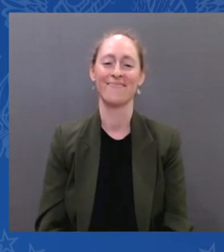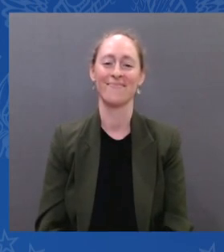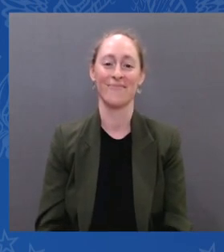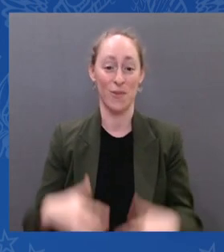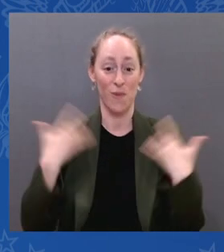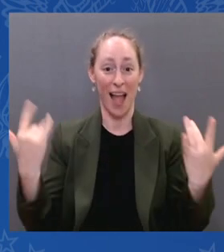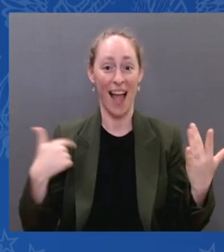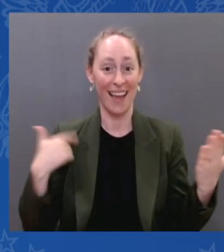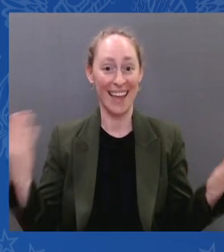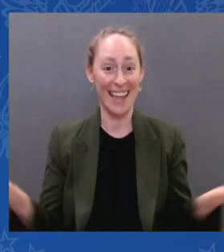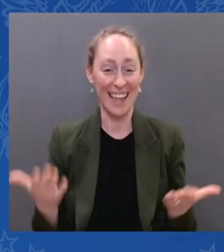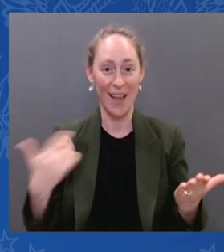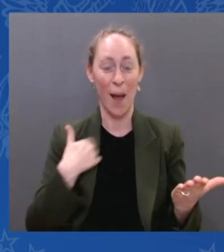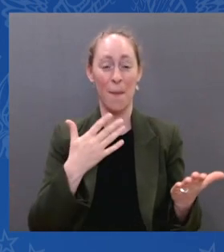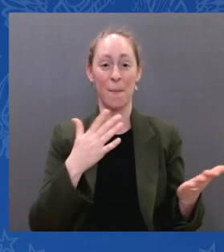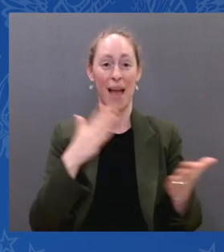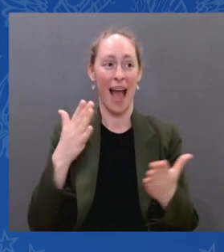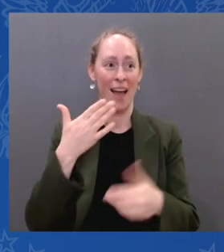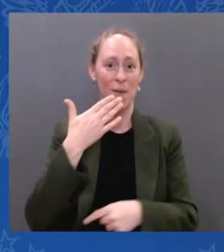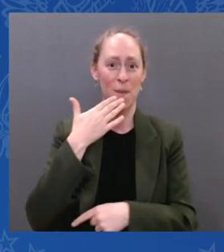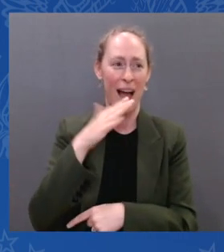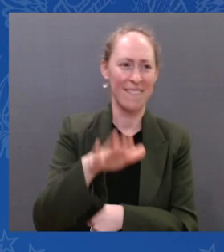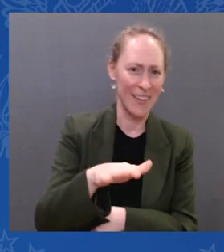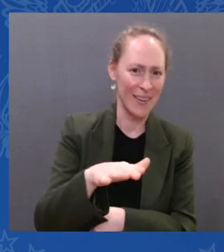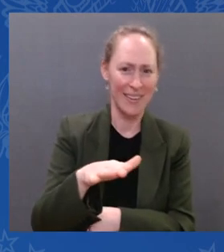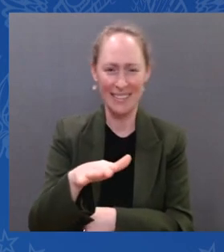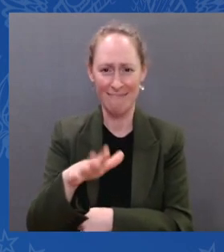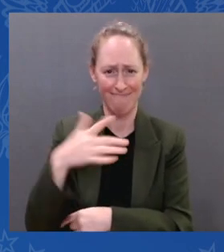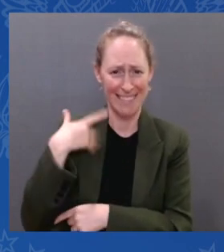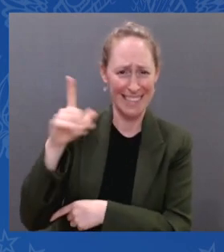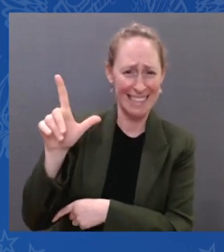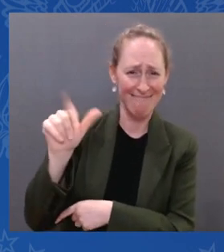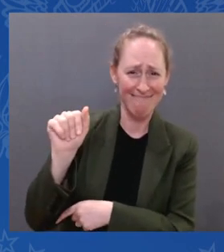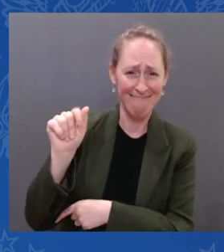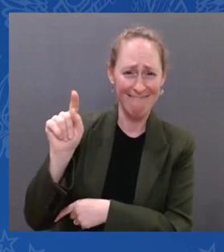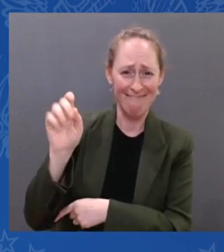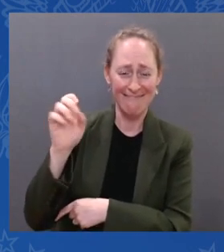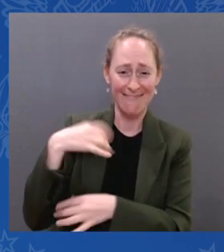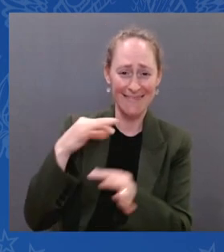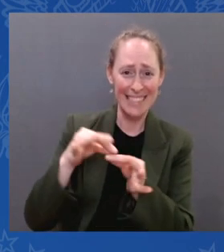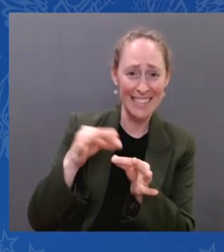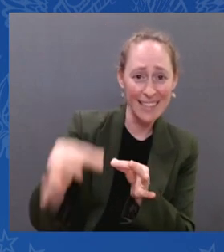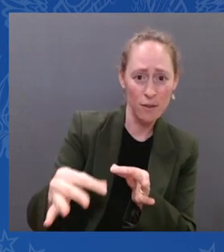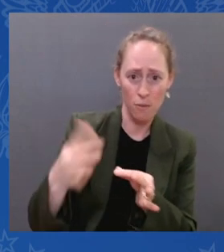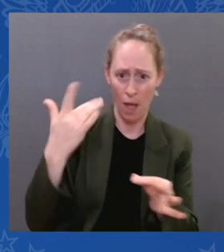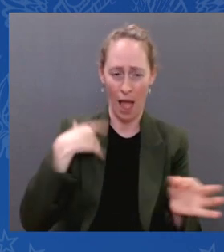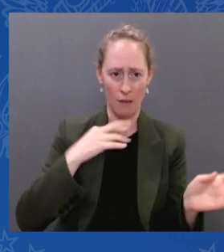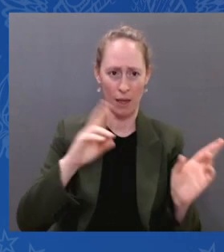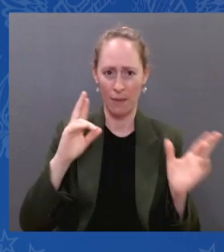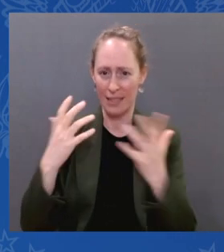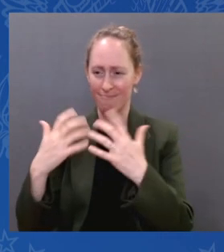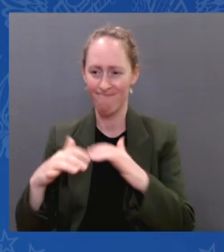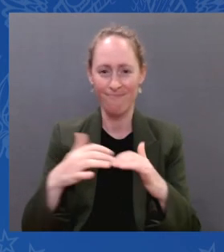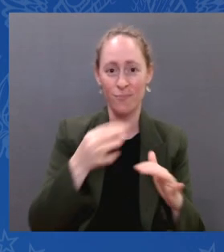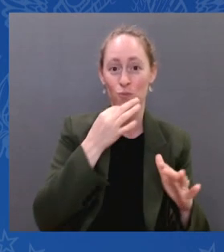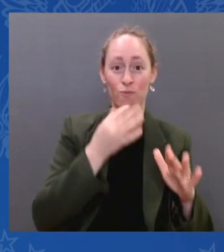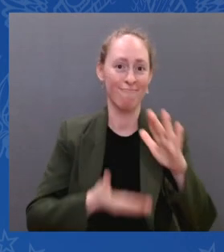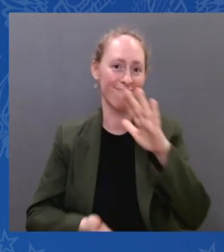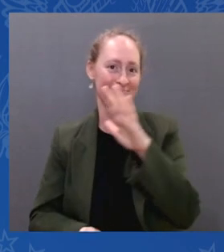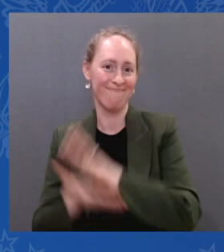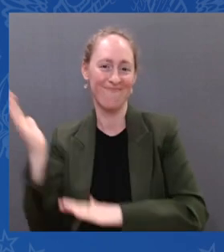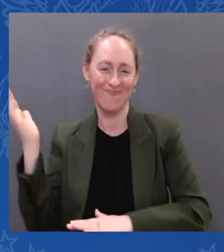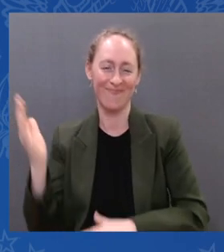in preparing for a trip to the Middle East. But today is a historic day. And thank you, Vice President